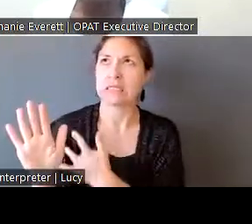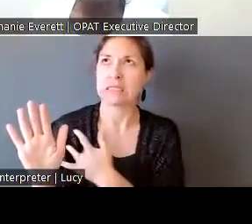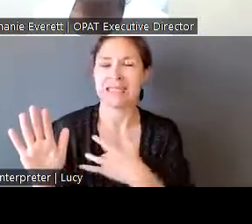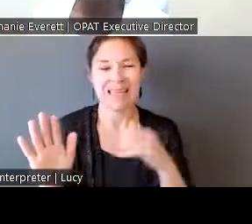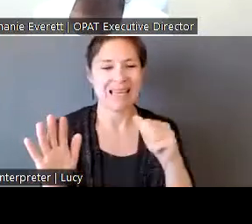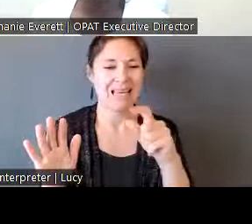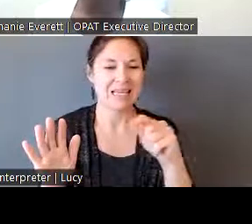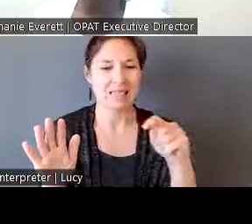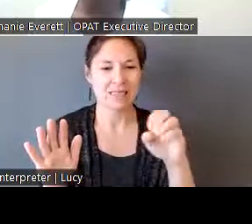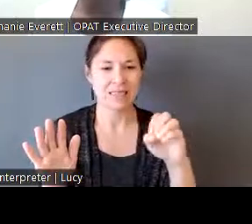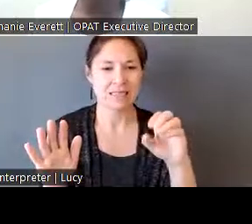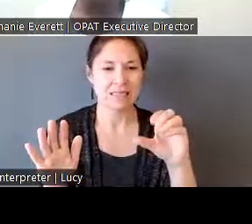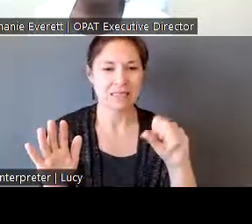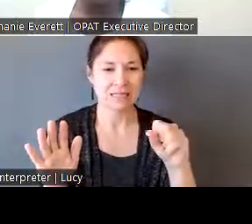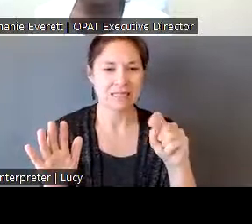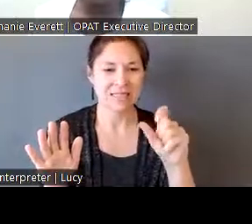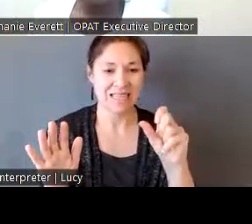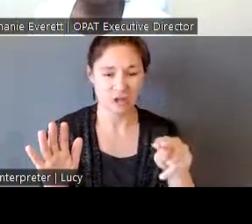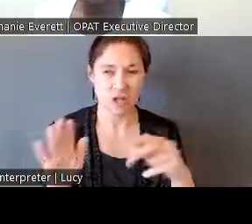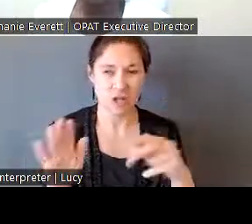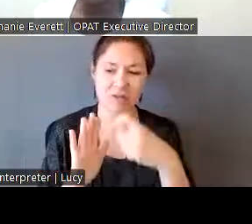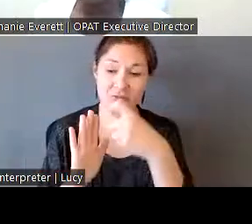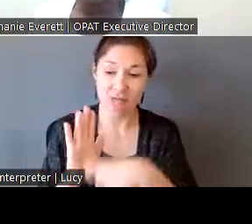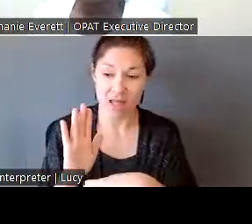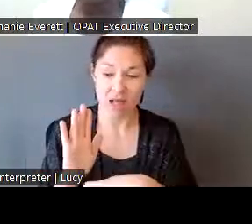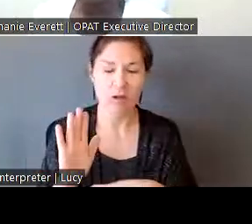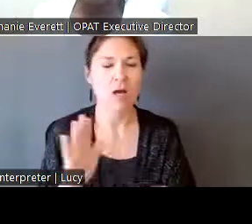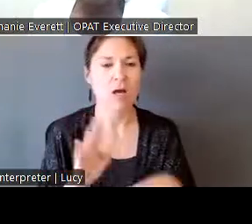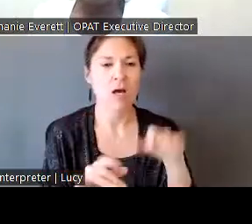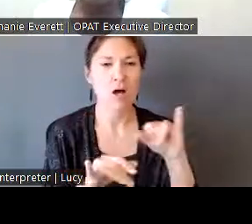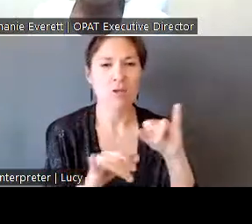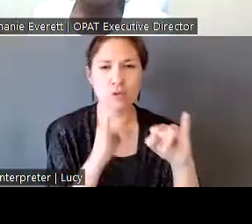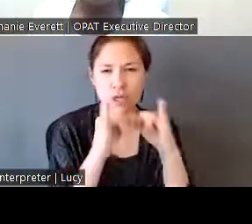it includes an interview and the like. So I believe there's